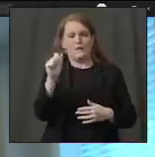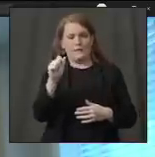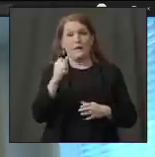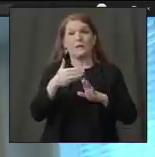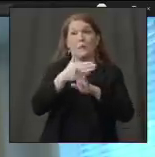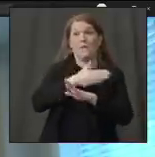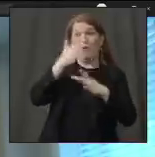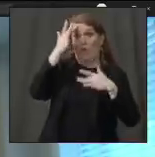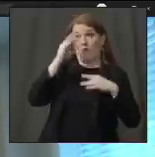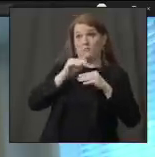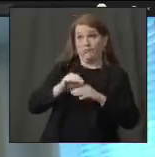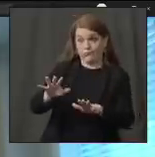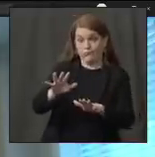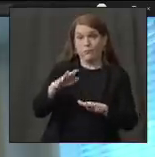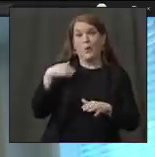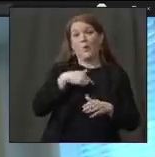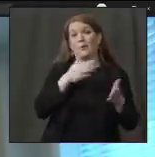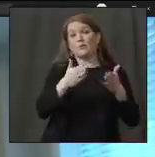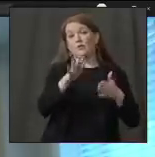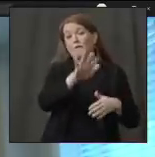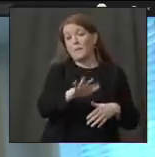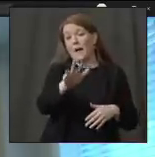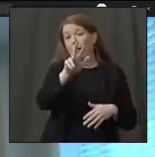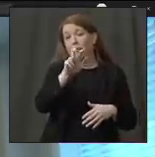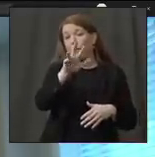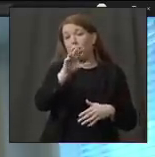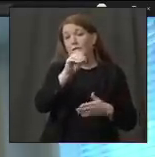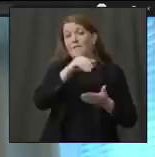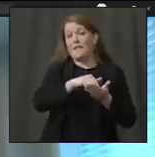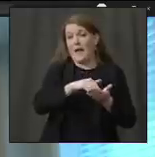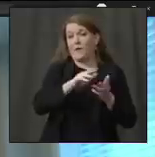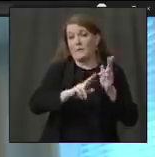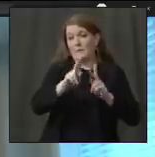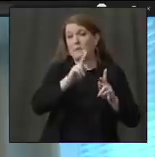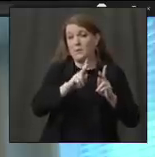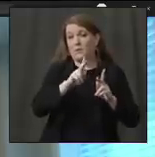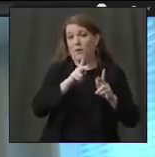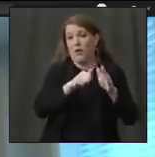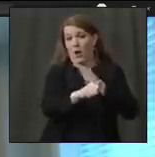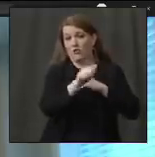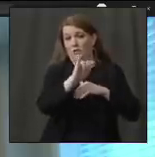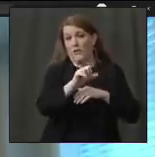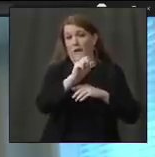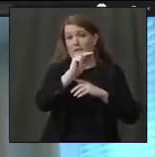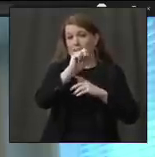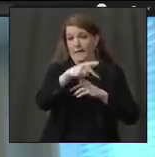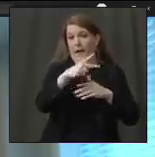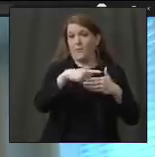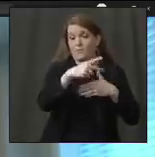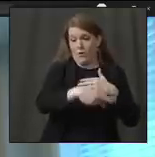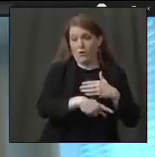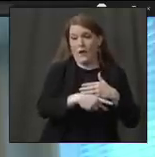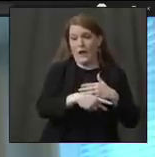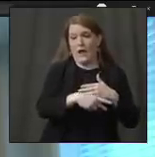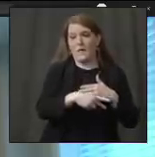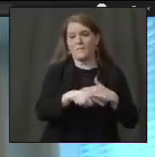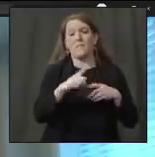we were serving about 350,000 individuals on that program. And we've done a number of